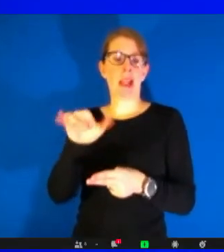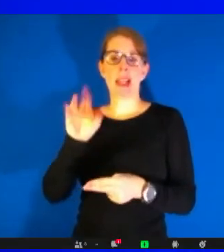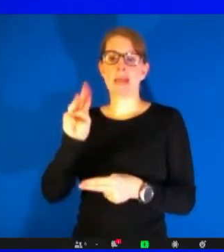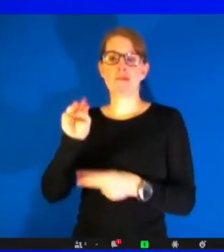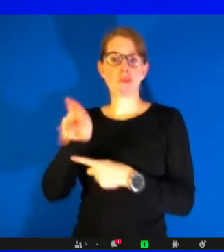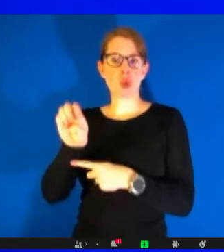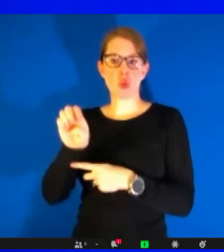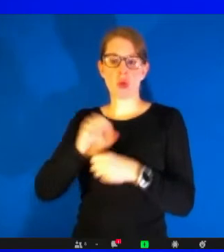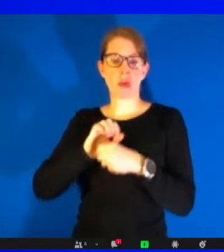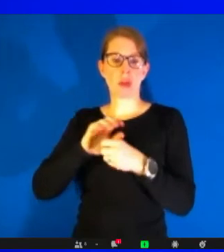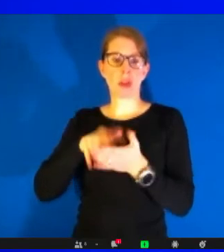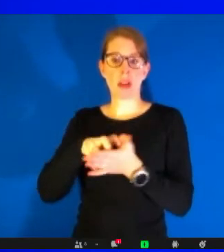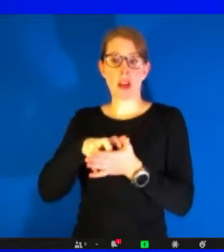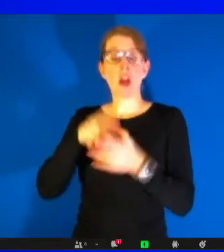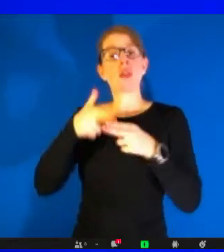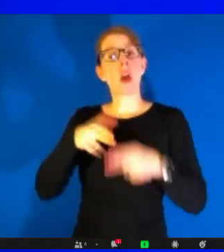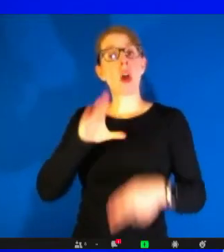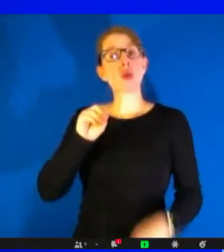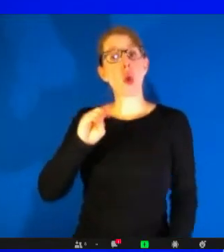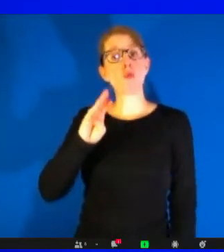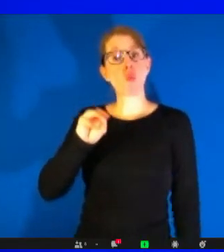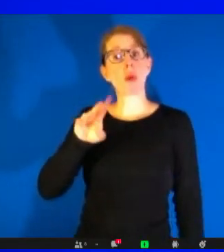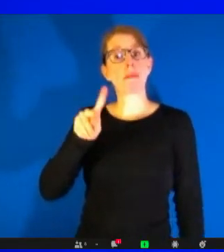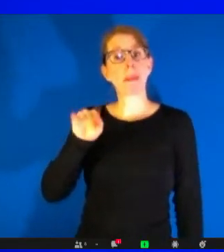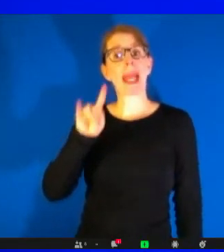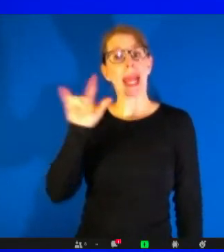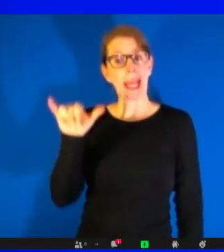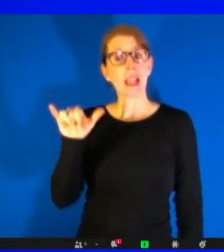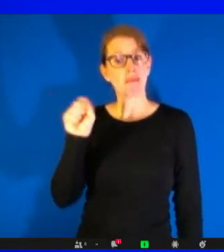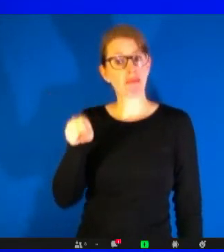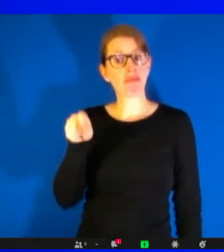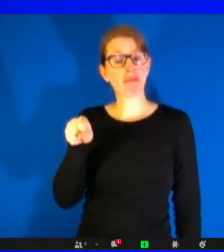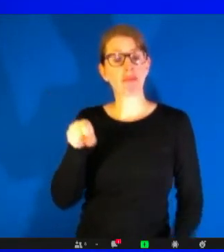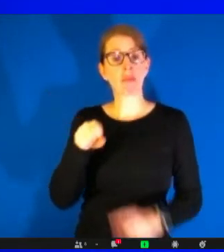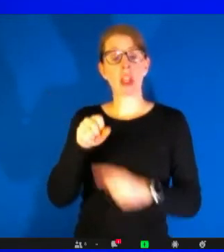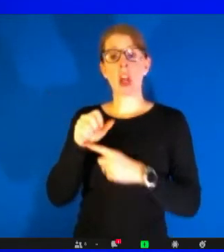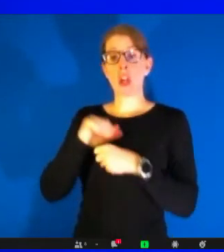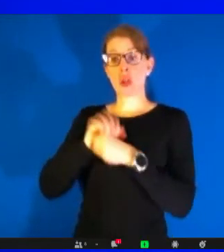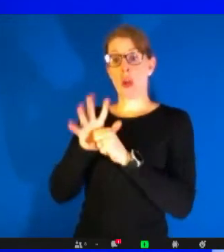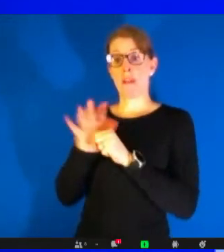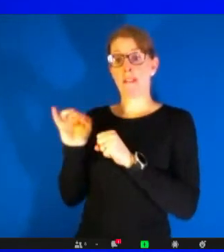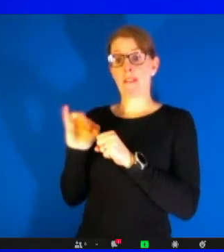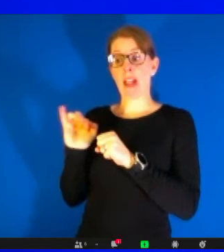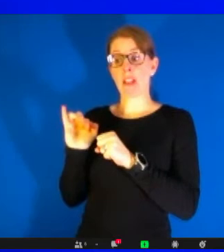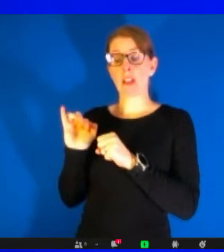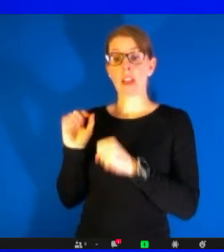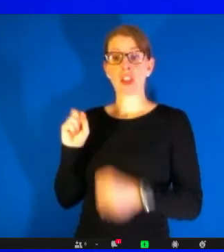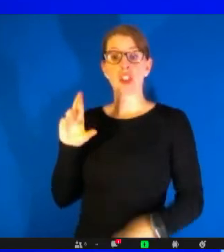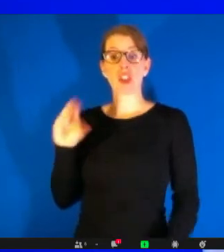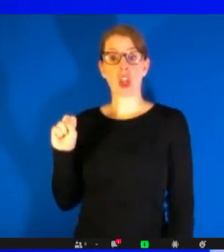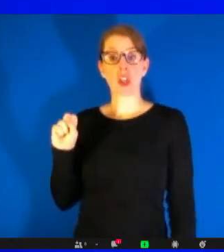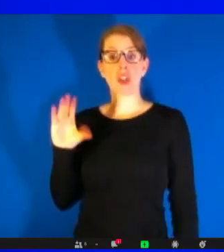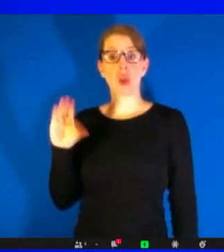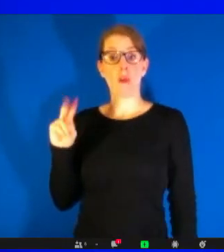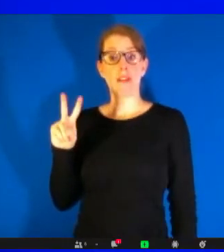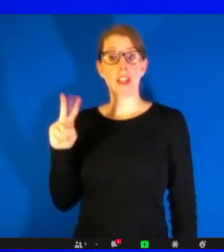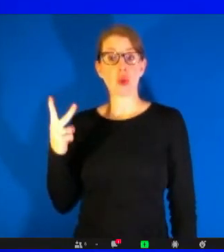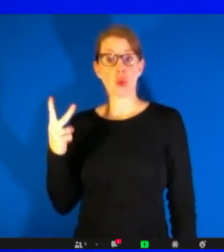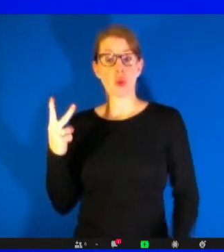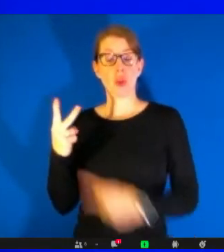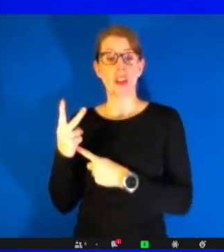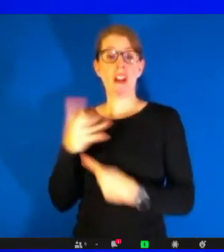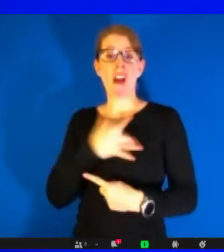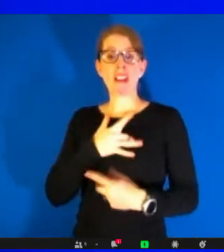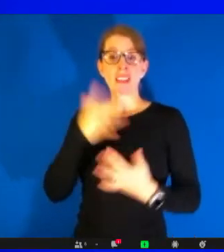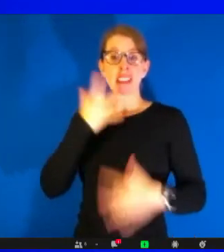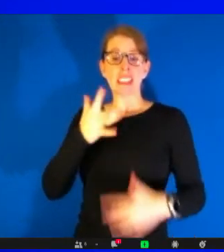consider it a comorbidity, and certainly having COVID infection or having SARS-CoV-2 infection can exacerbate that heart disease, but